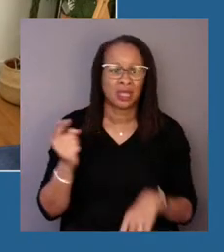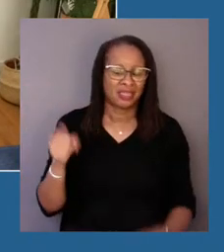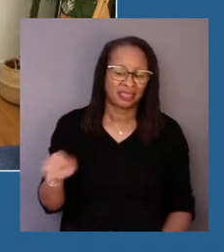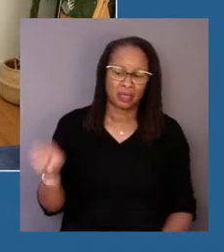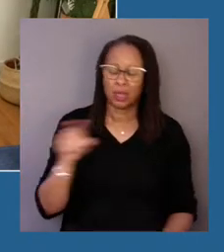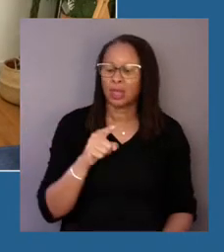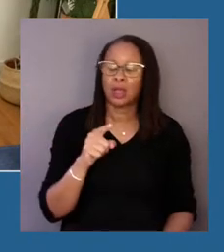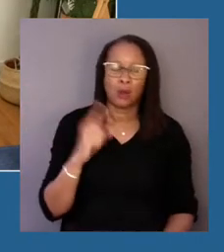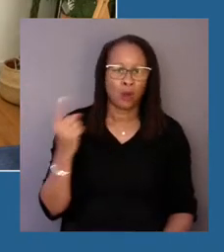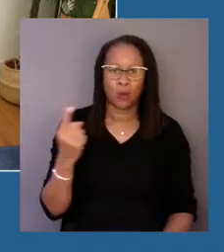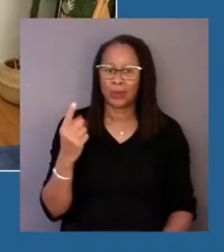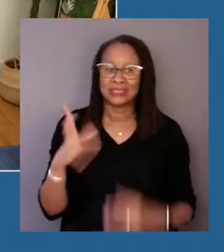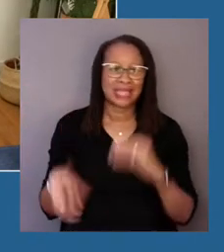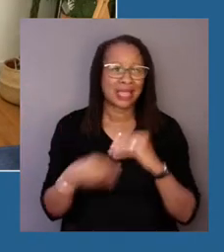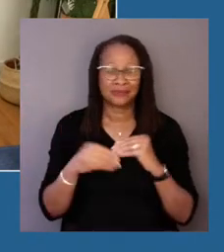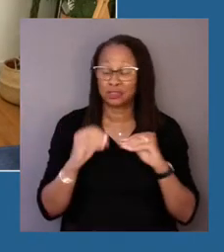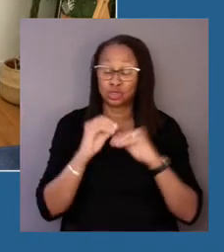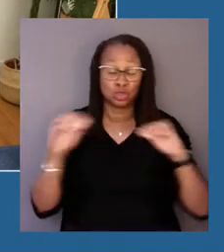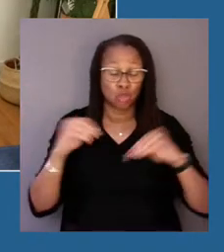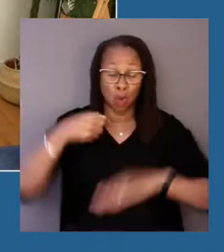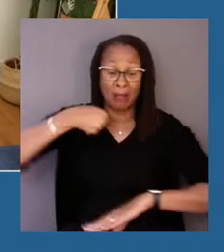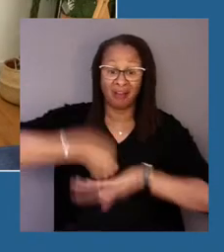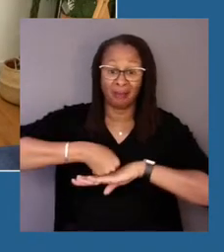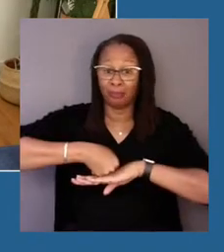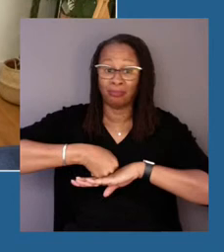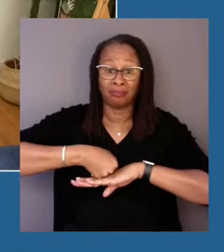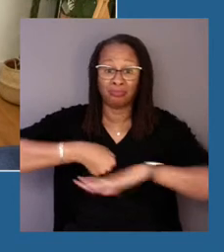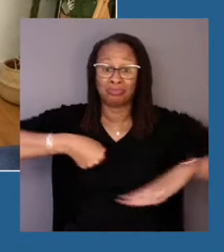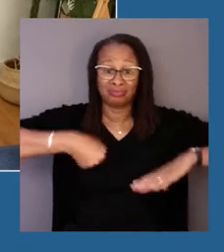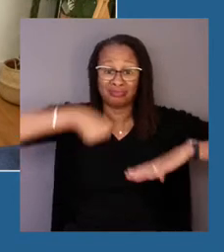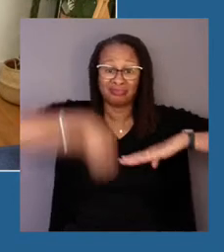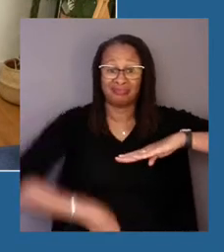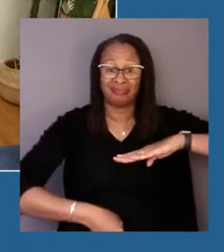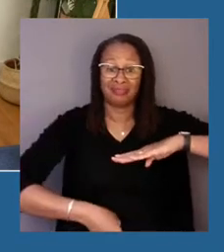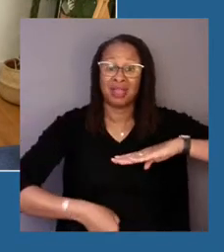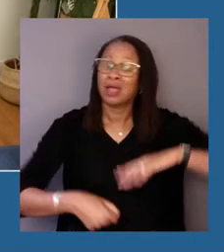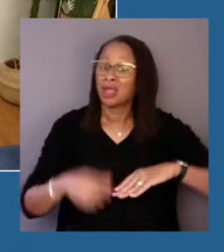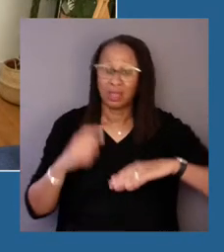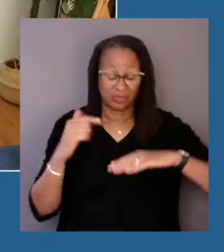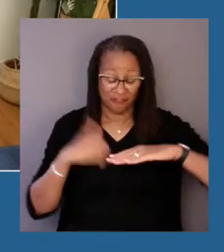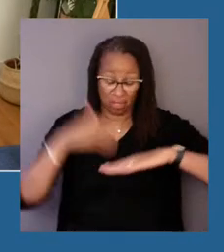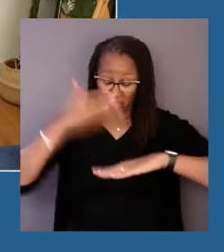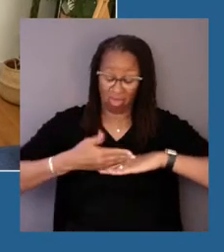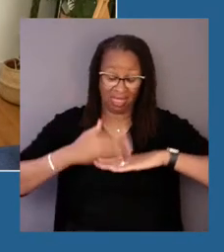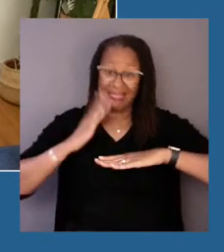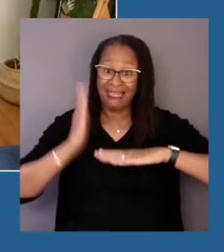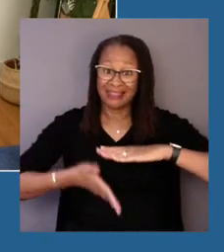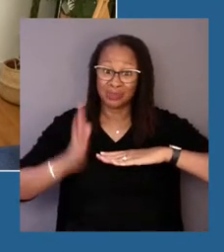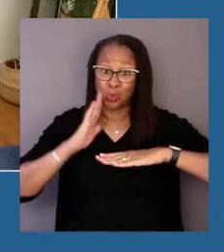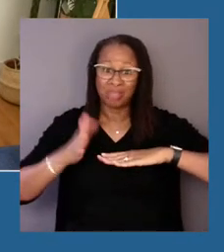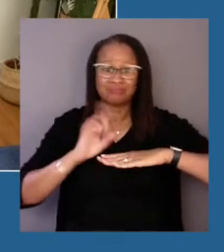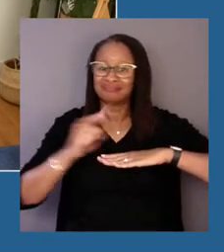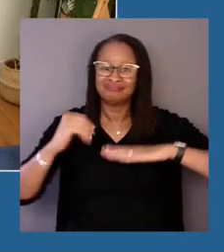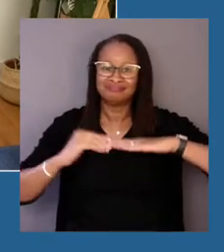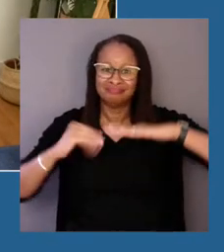there's no bottom that you can touch. There's no limit to it. I feel